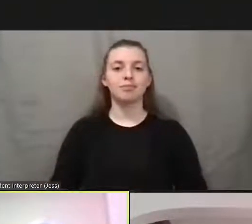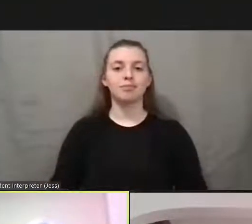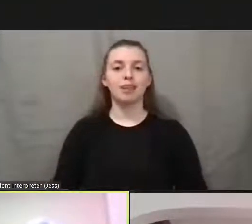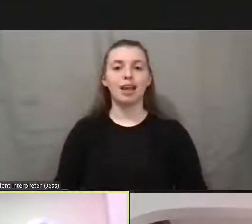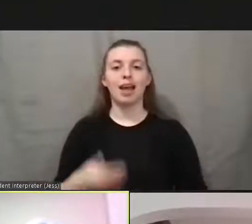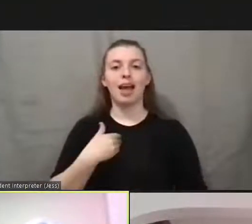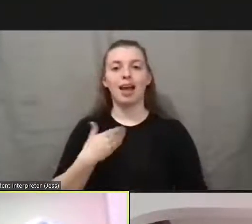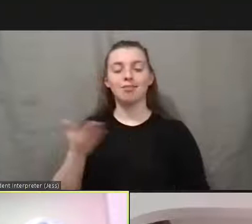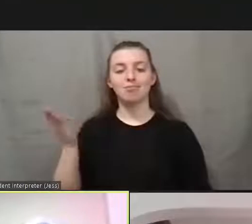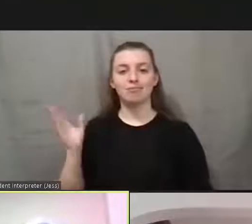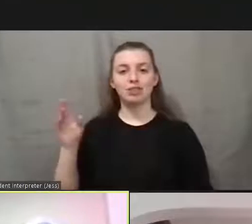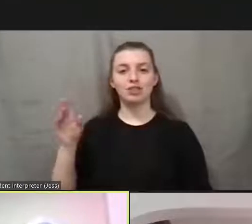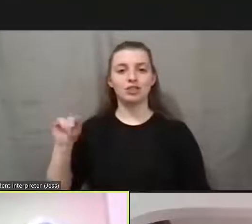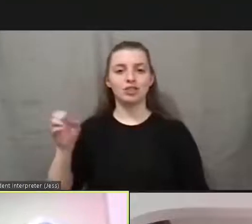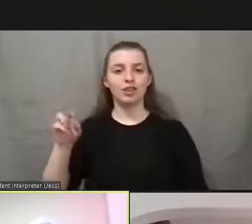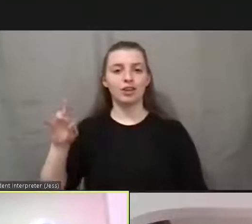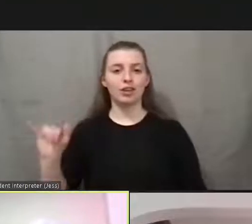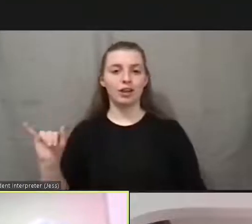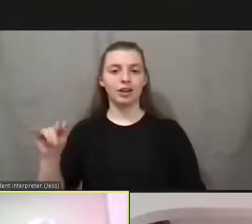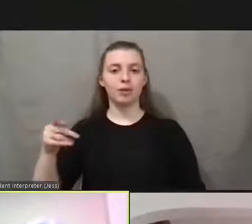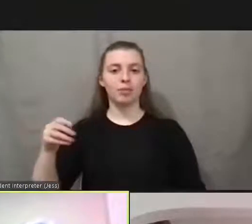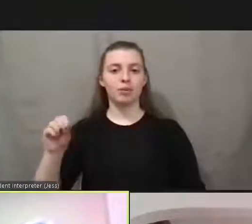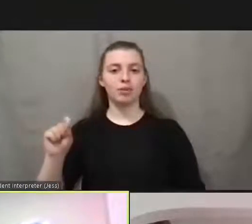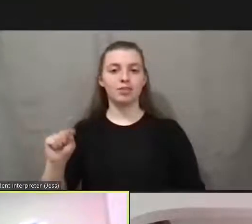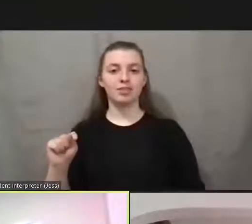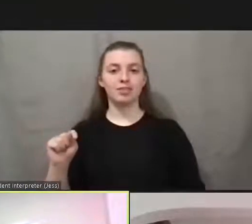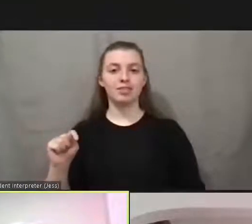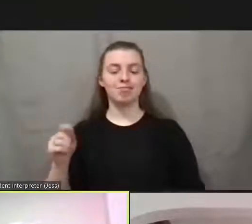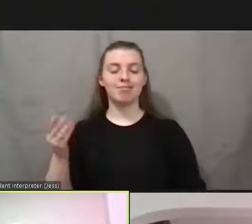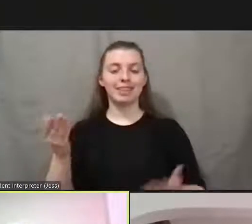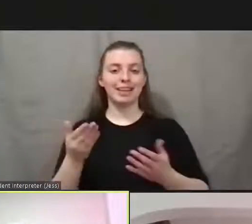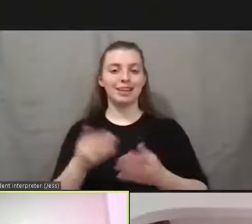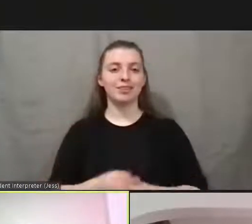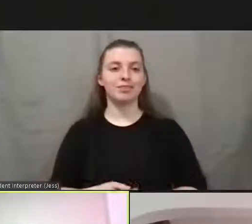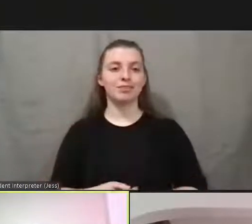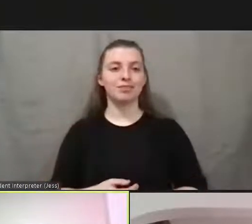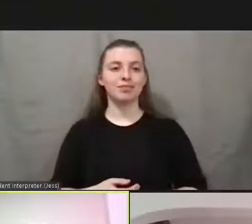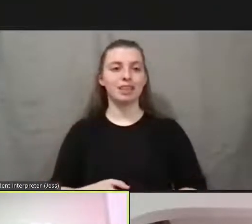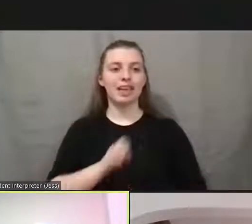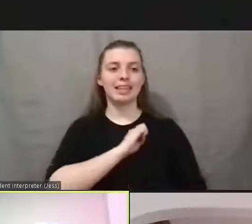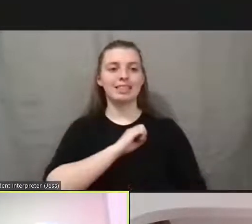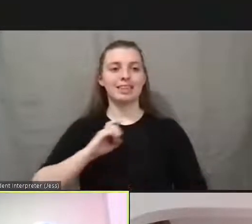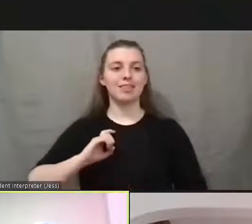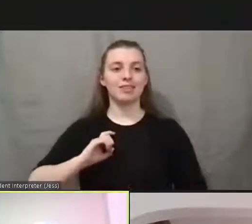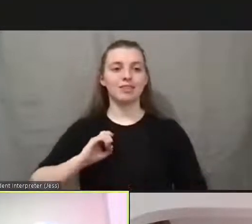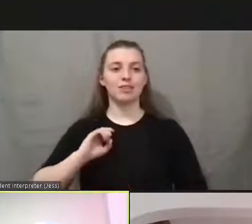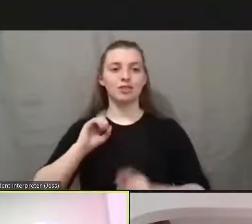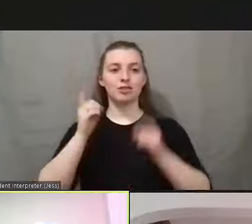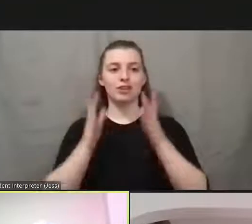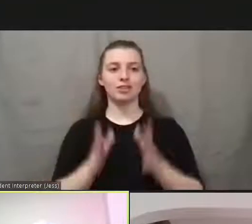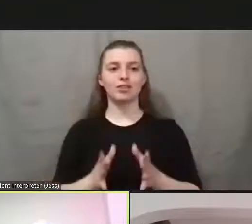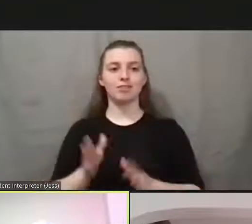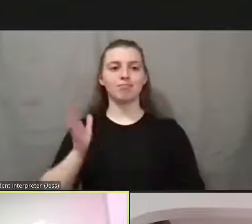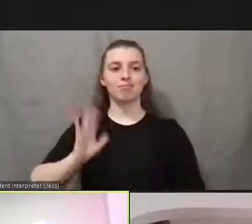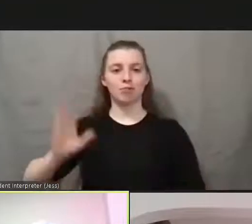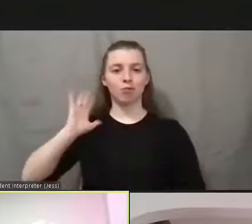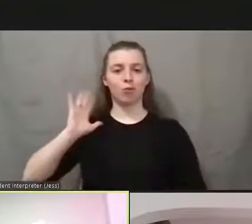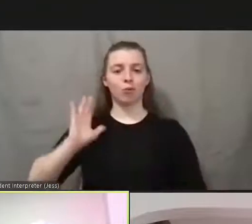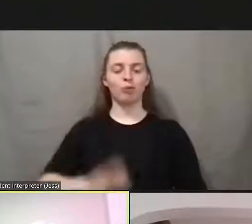inaugural executive director for the Accessibility Directorate, just knocked on my door during the panel. So I just wanted to, I'm sure many people on